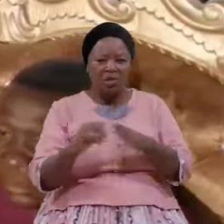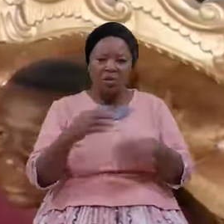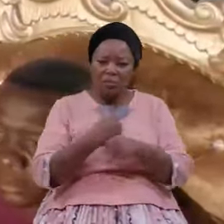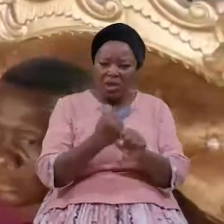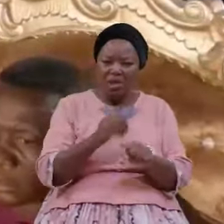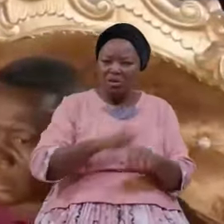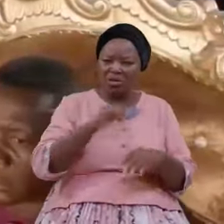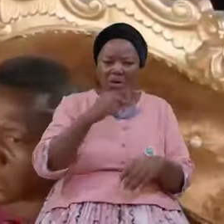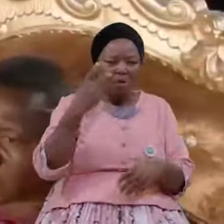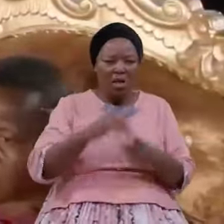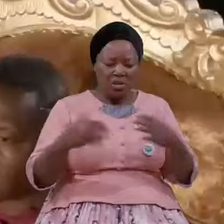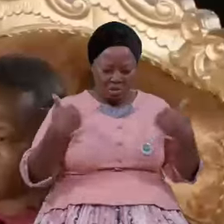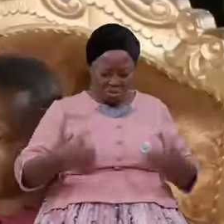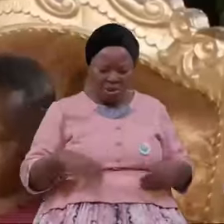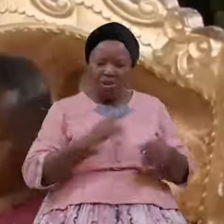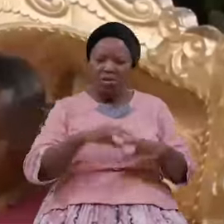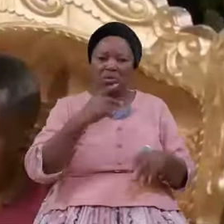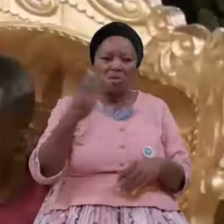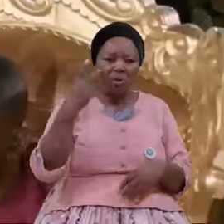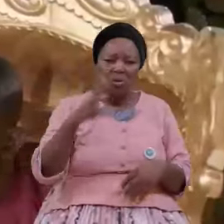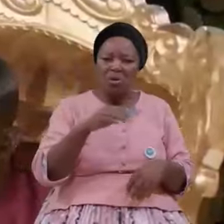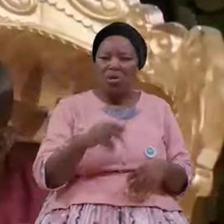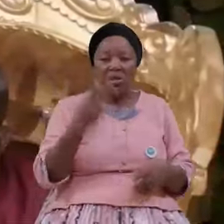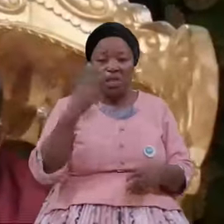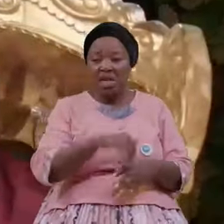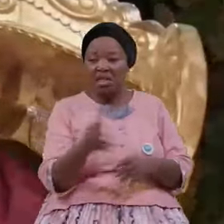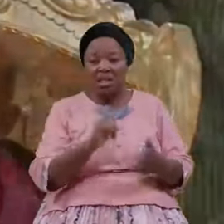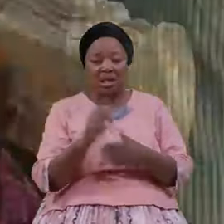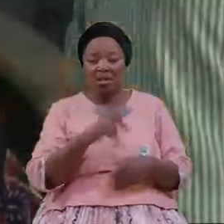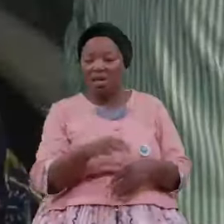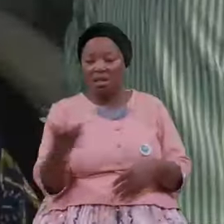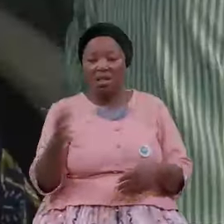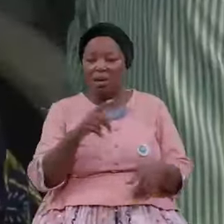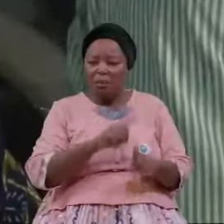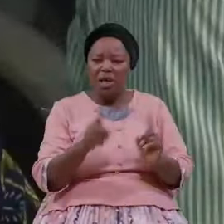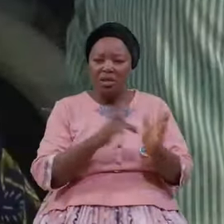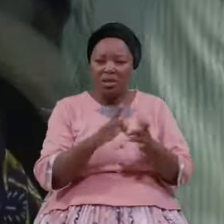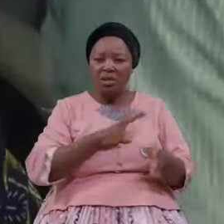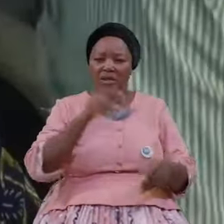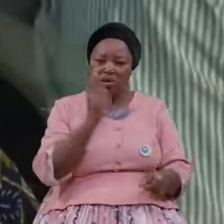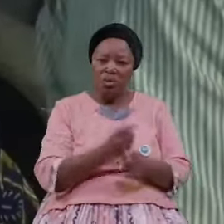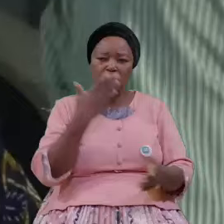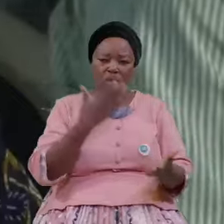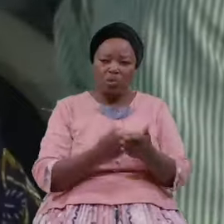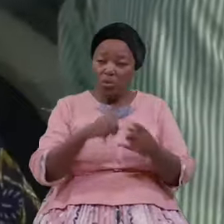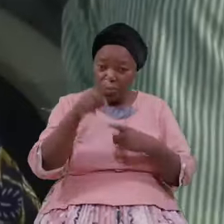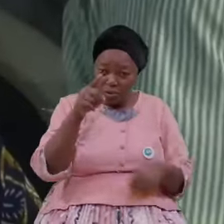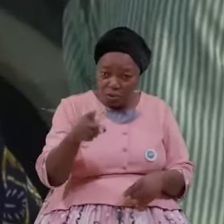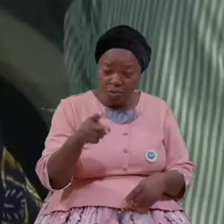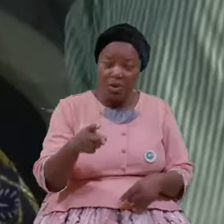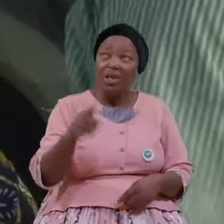dress. He doesn't look at anything. He's just good. To you, it's just